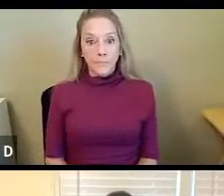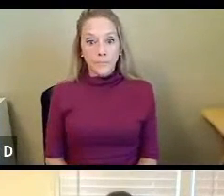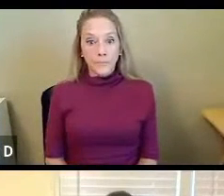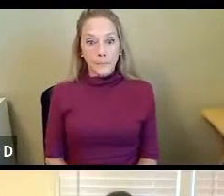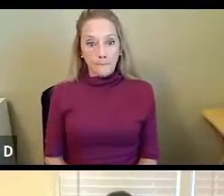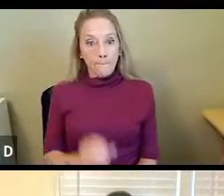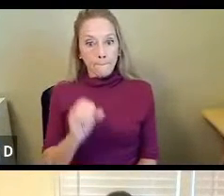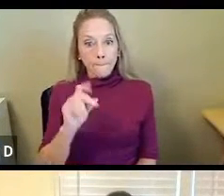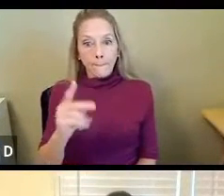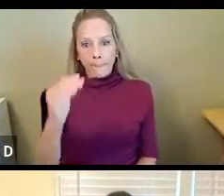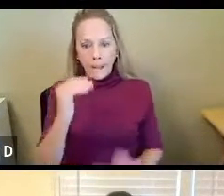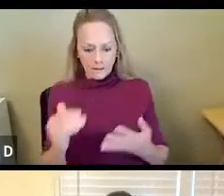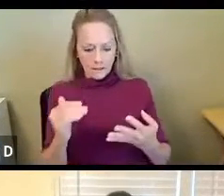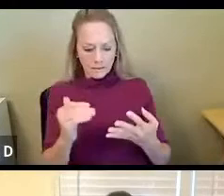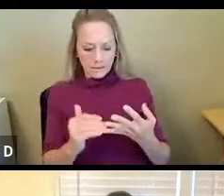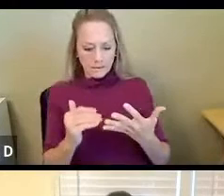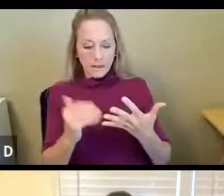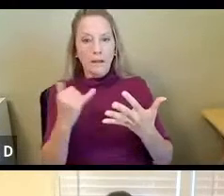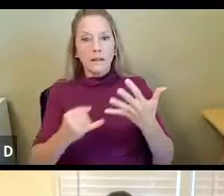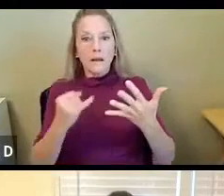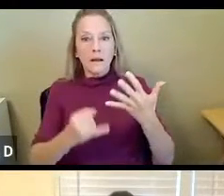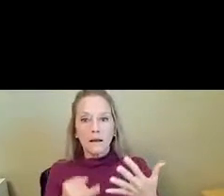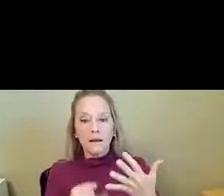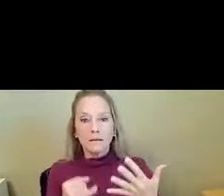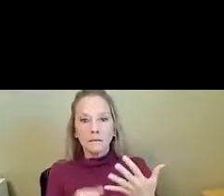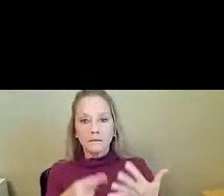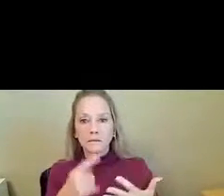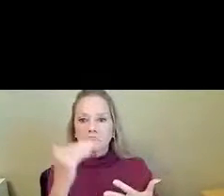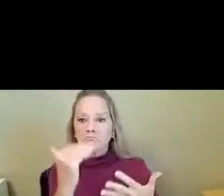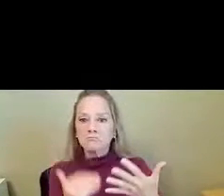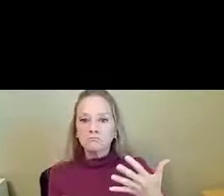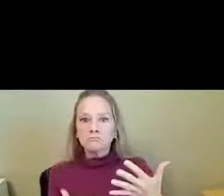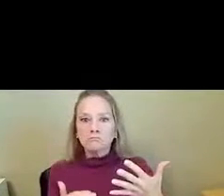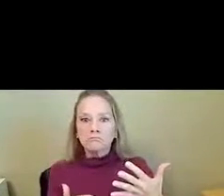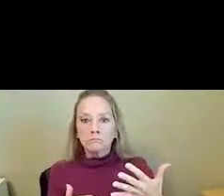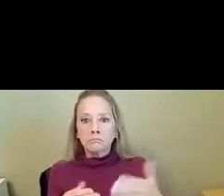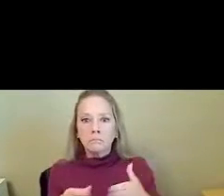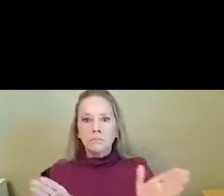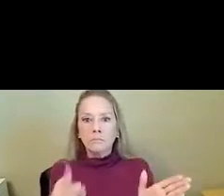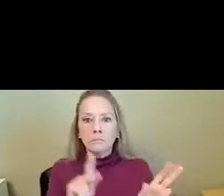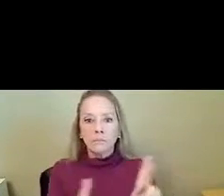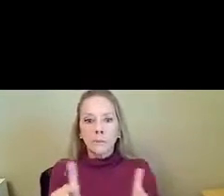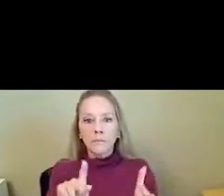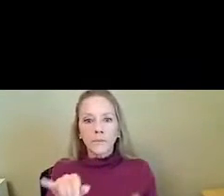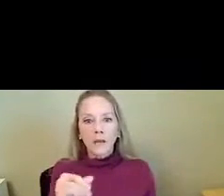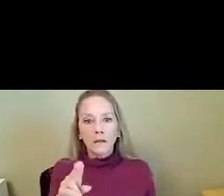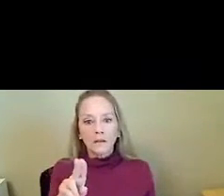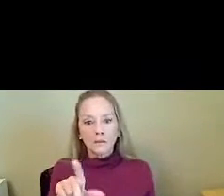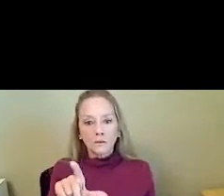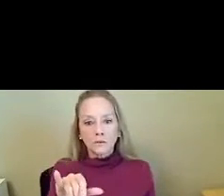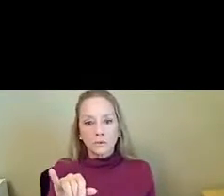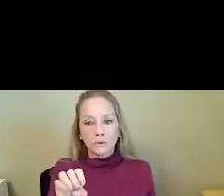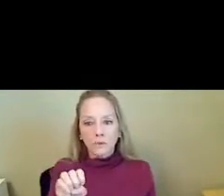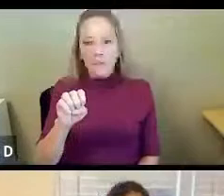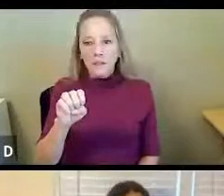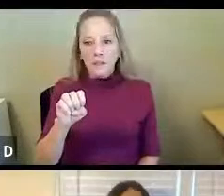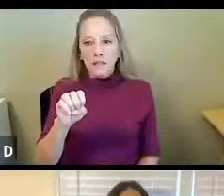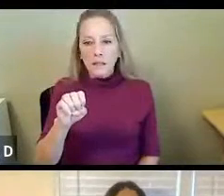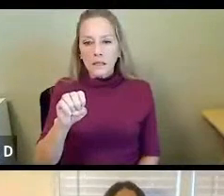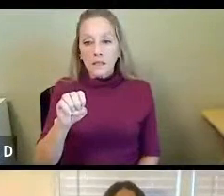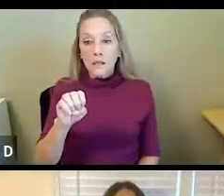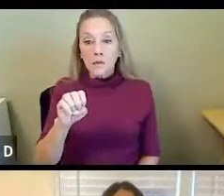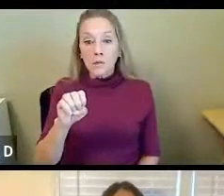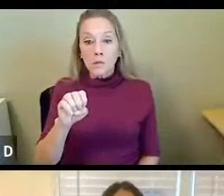All right, the next person, the last person we have on our public forum list today is Julie Grubaugh. Julie, if you